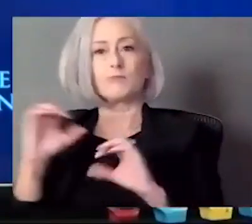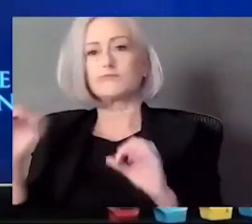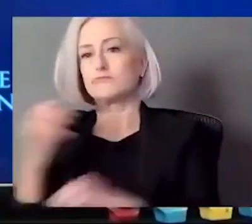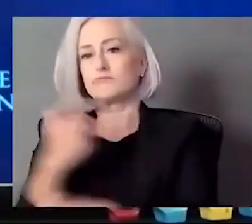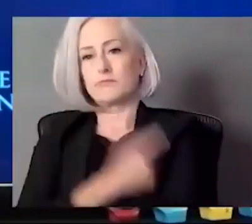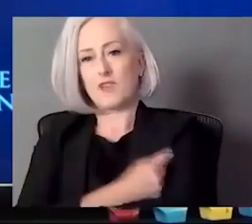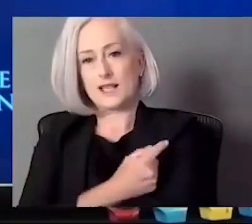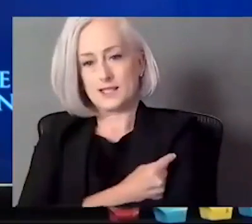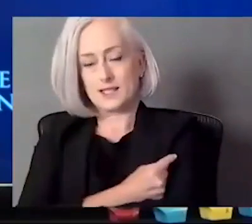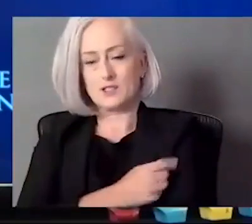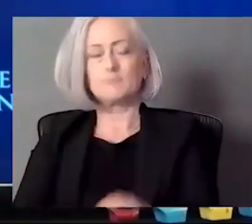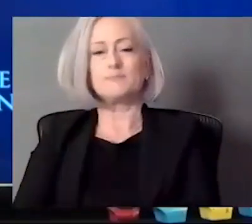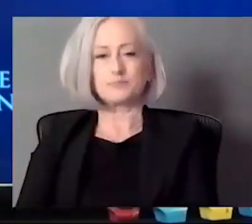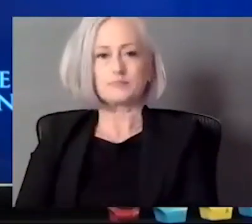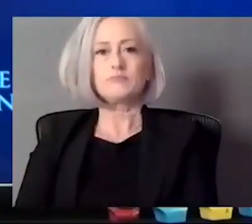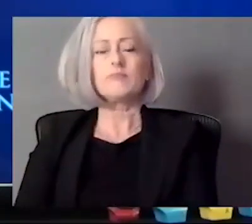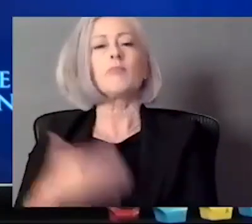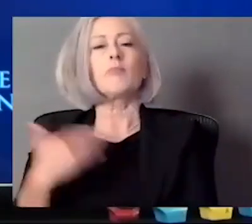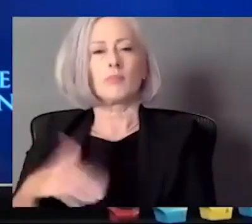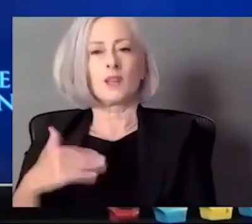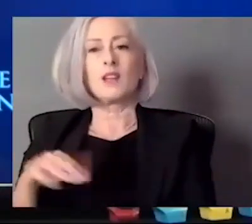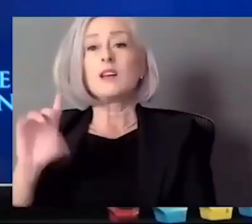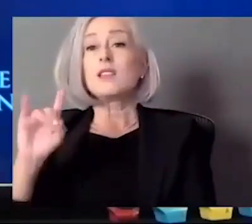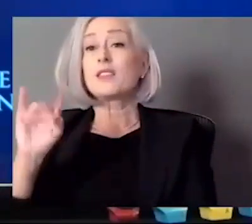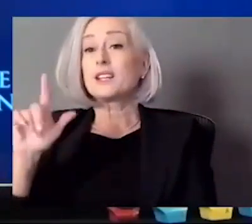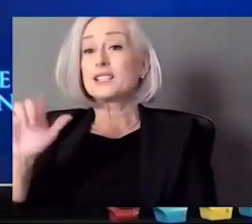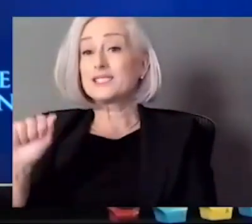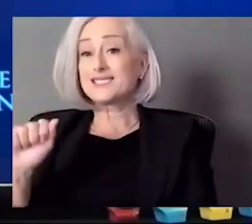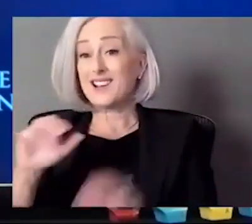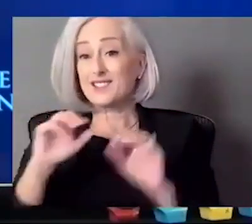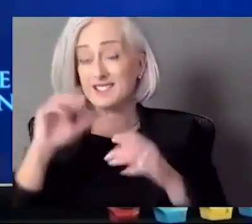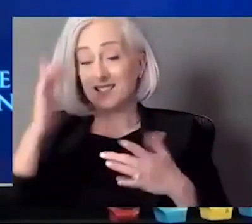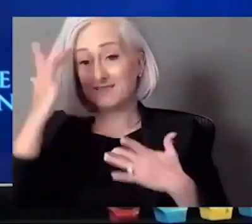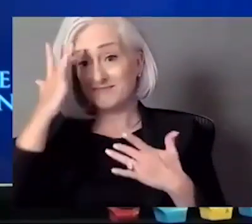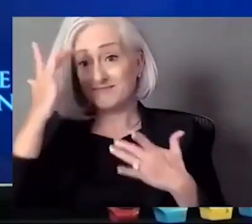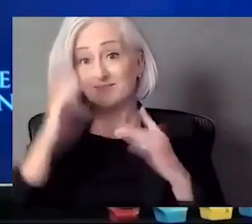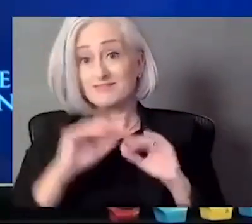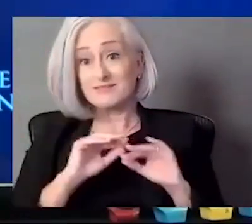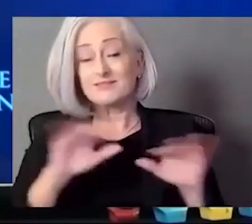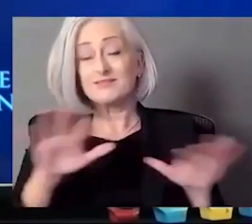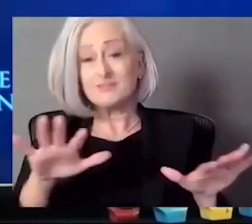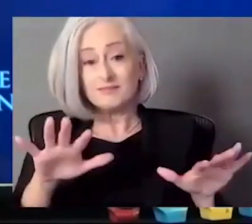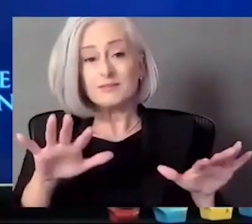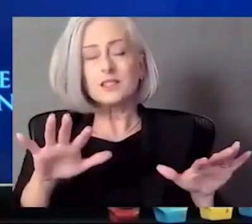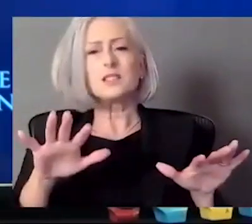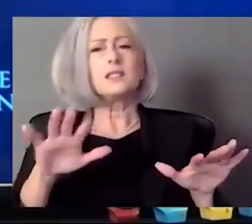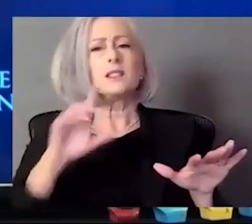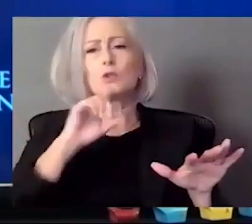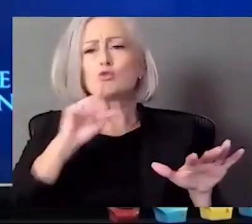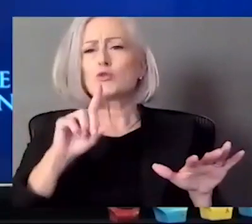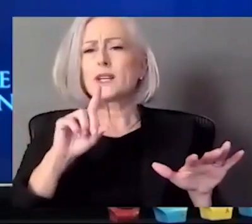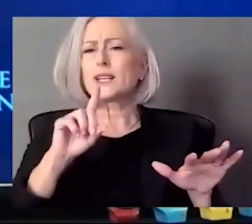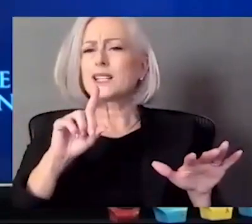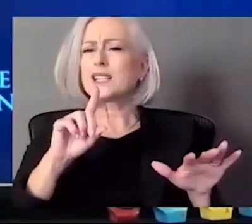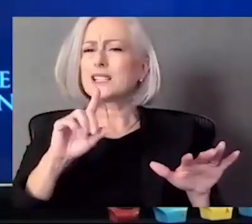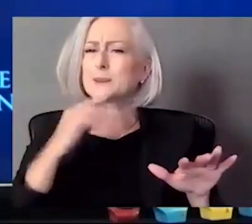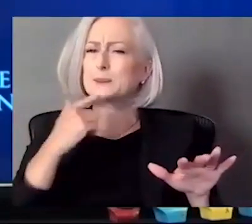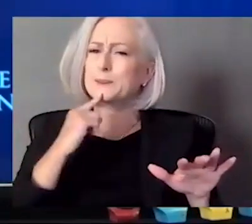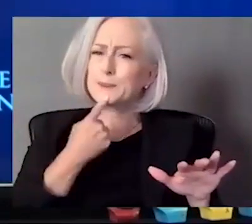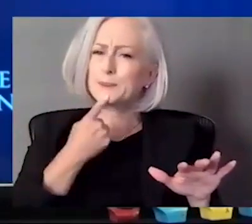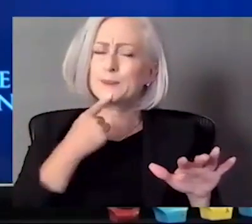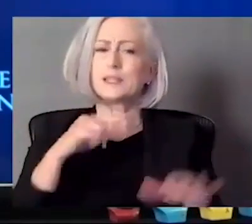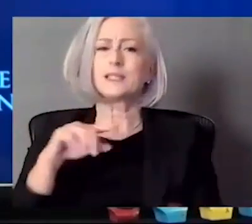or besides India, of course, is England. And yet in England, even though they're getting a lot of Delta virus because they do a lot of